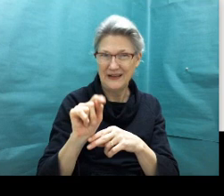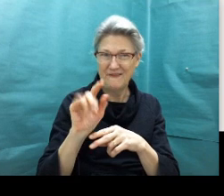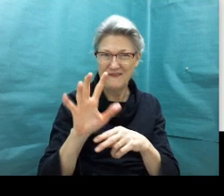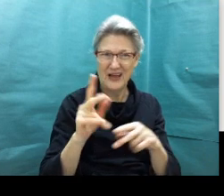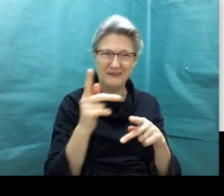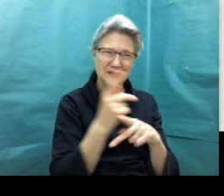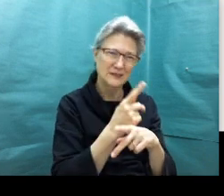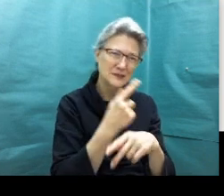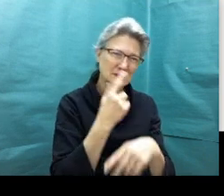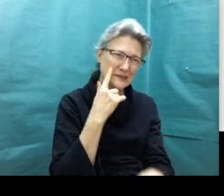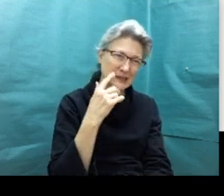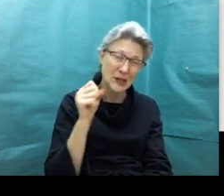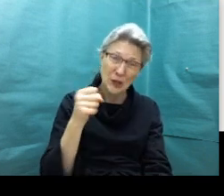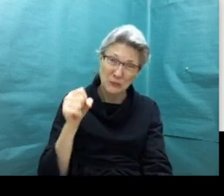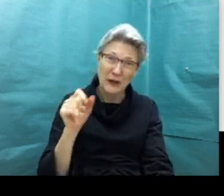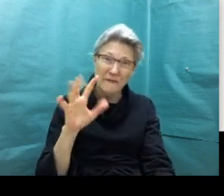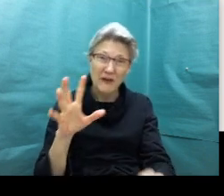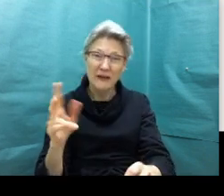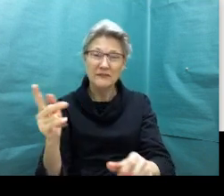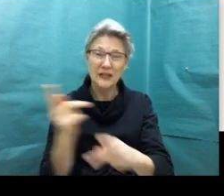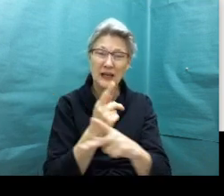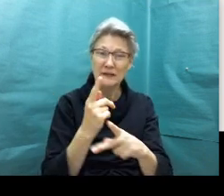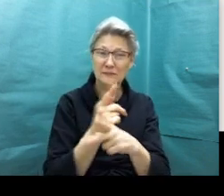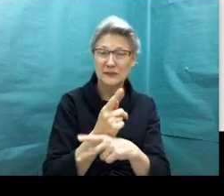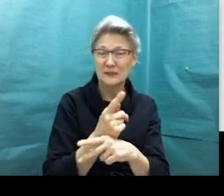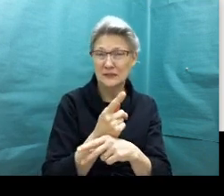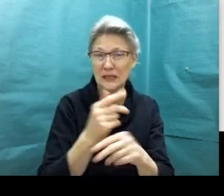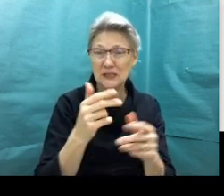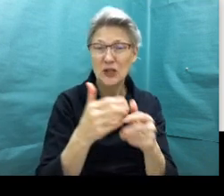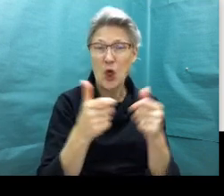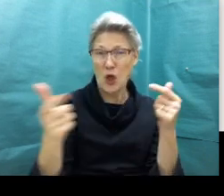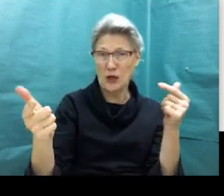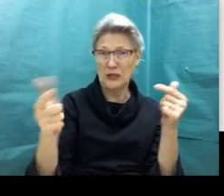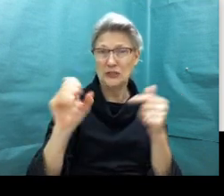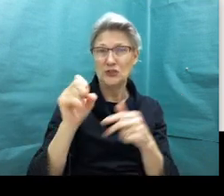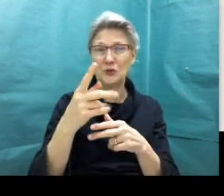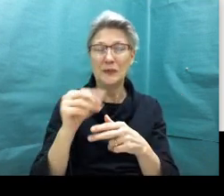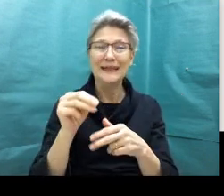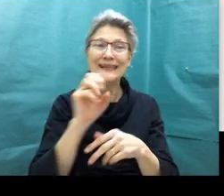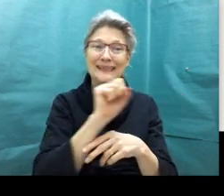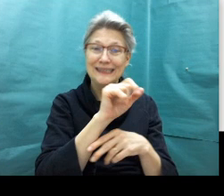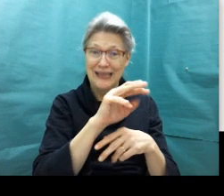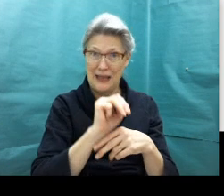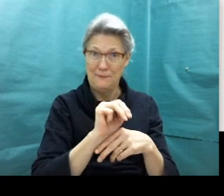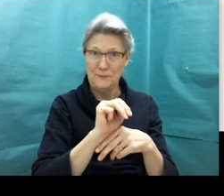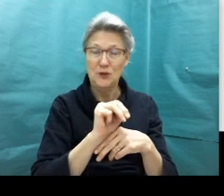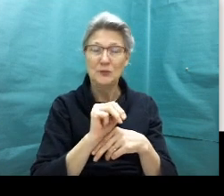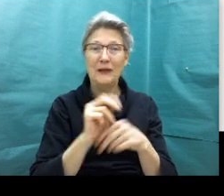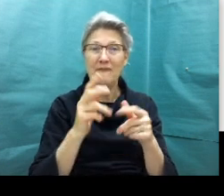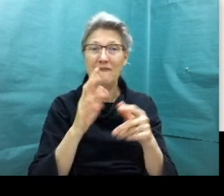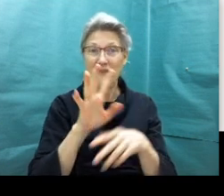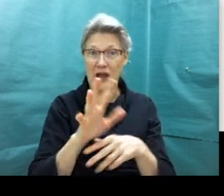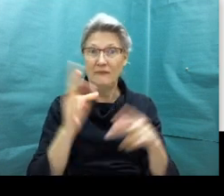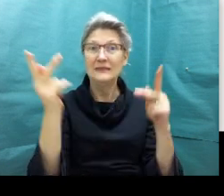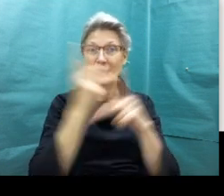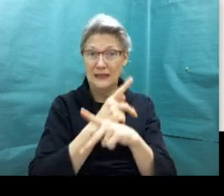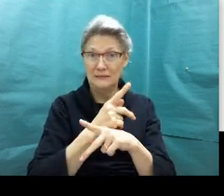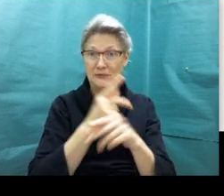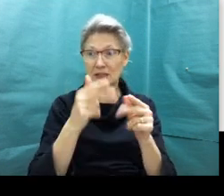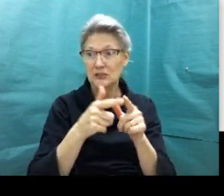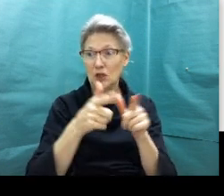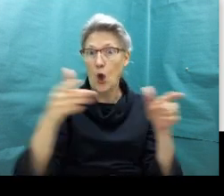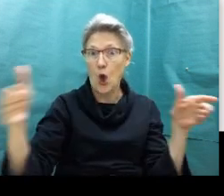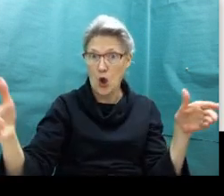times. Well, that could be 5 times as long as Sherman, right? Sam could be 5 times as long as Sherman, who's 1 1/4